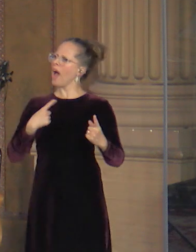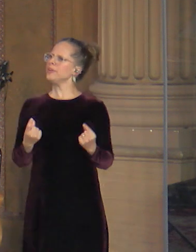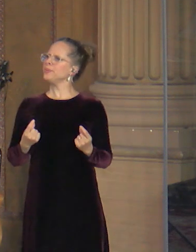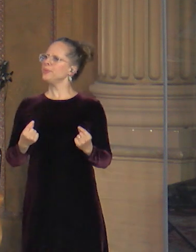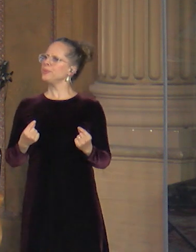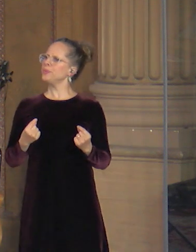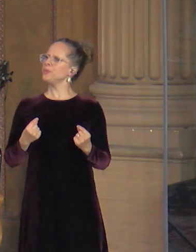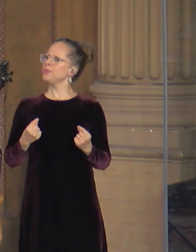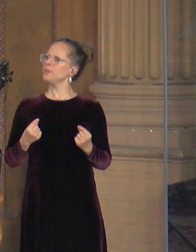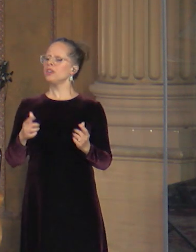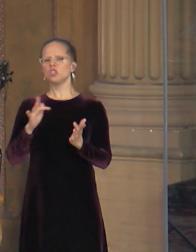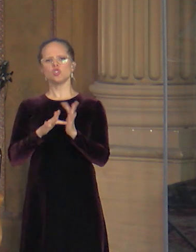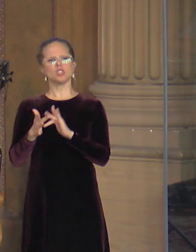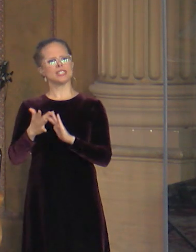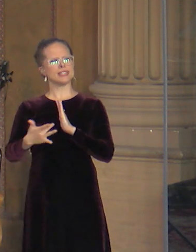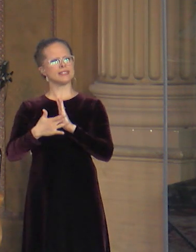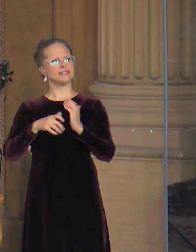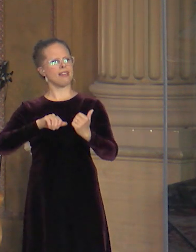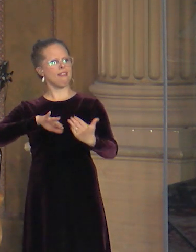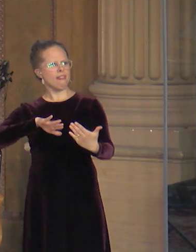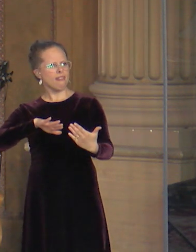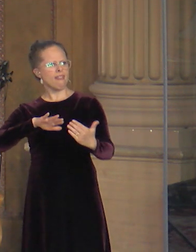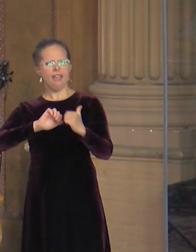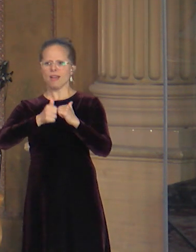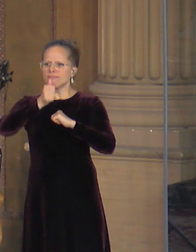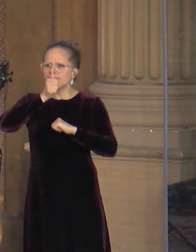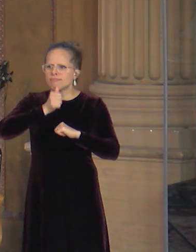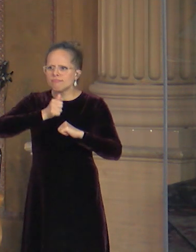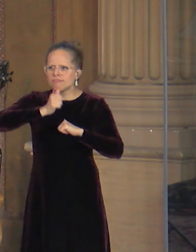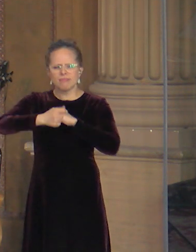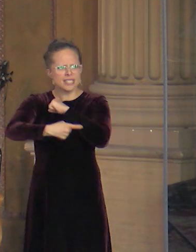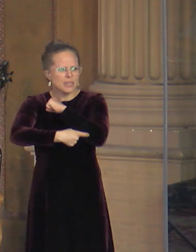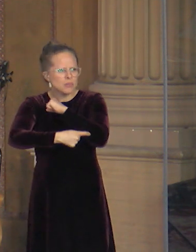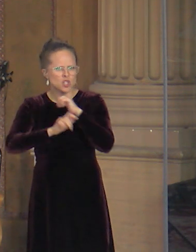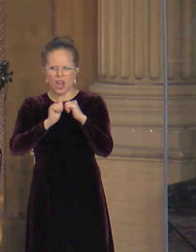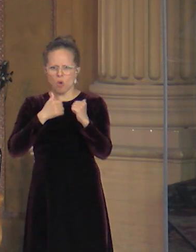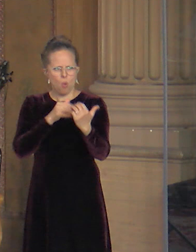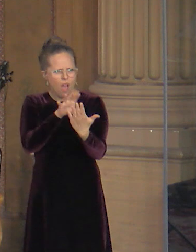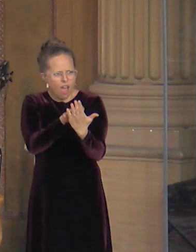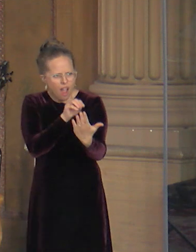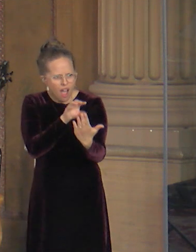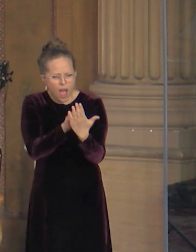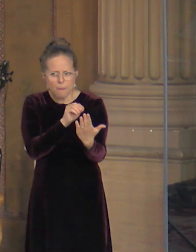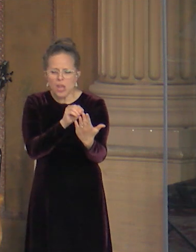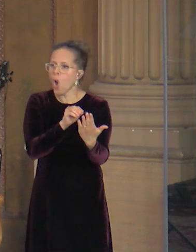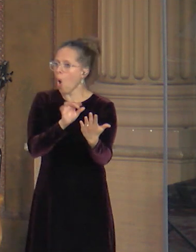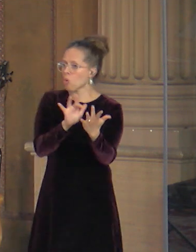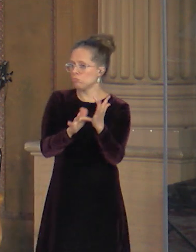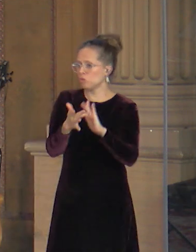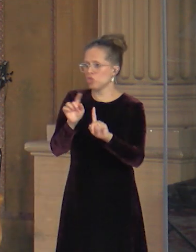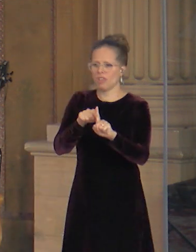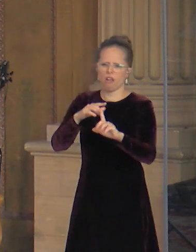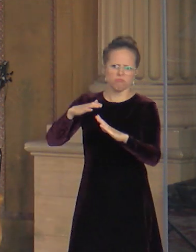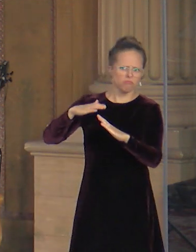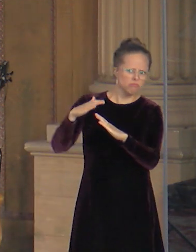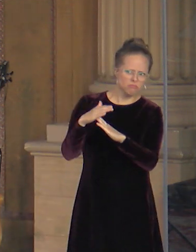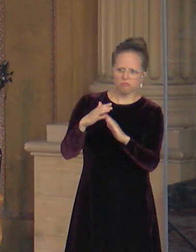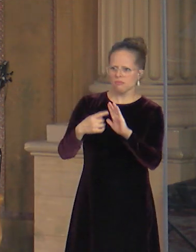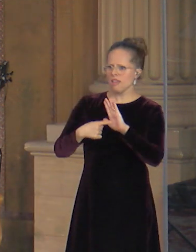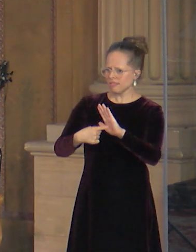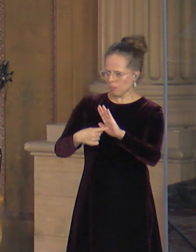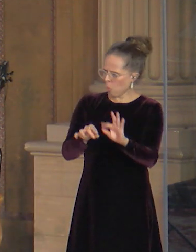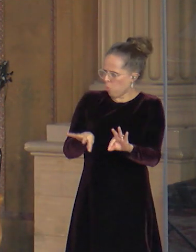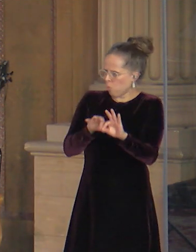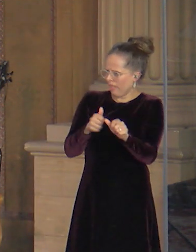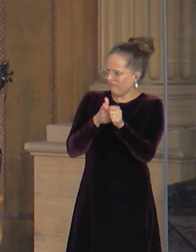what was Jesus's technique for enduring temptation how do I copy that technique and certainly Jesus because he's our greatest example is worth